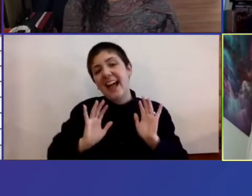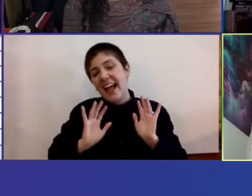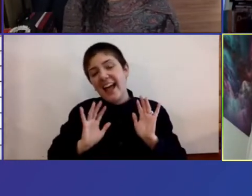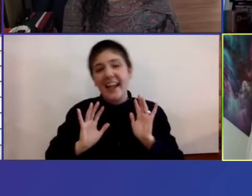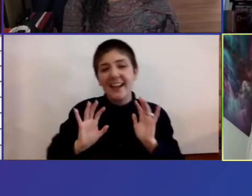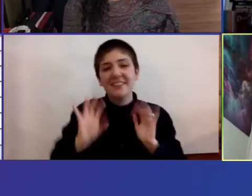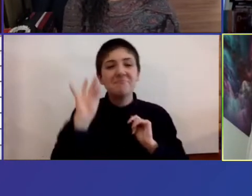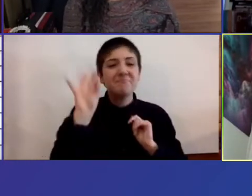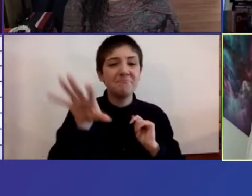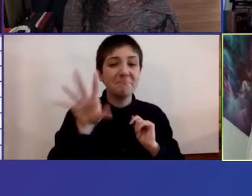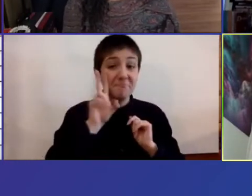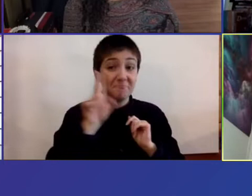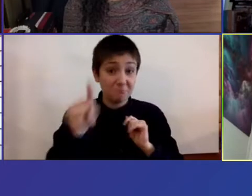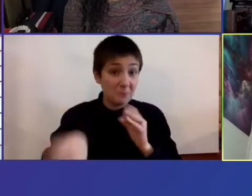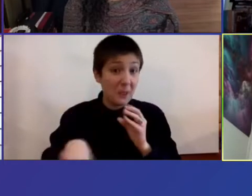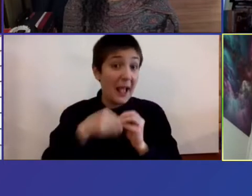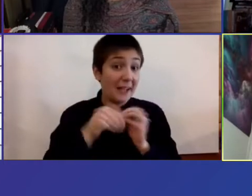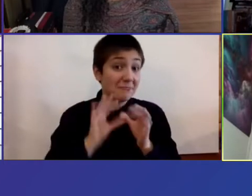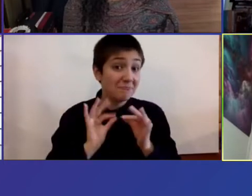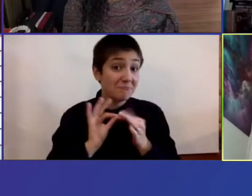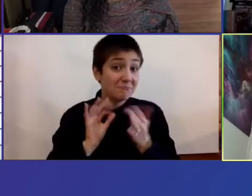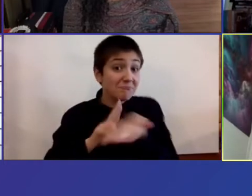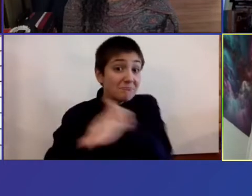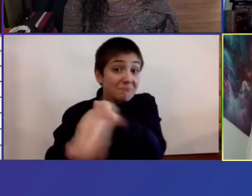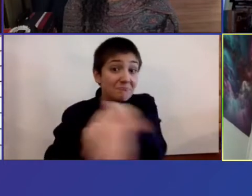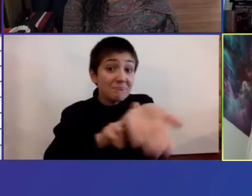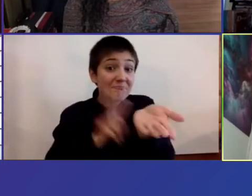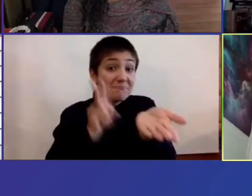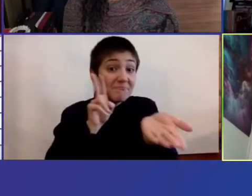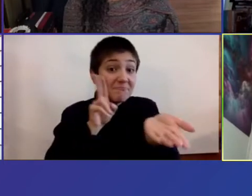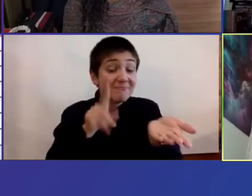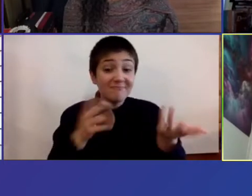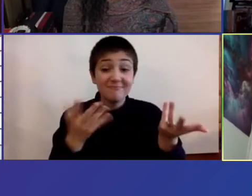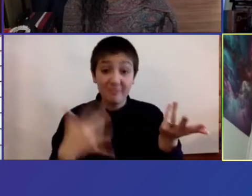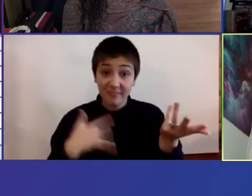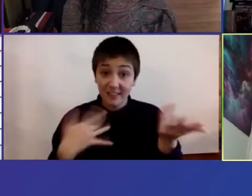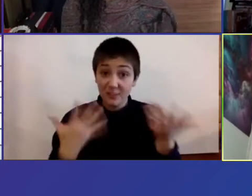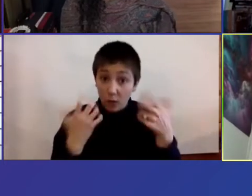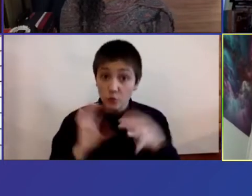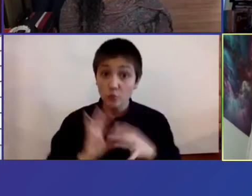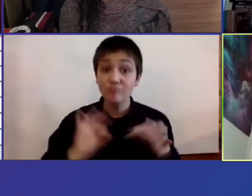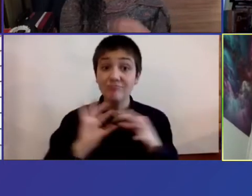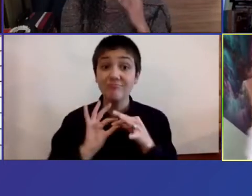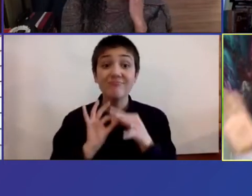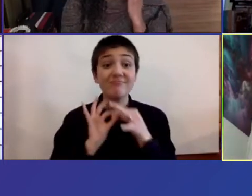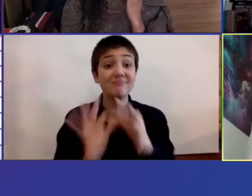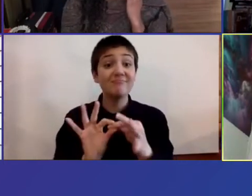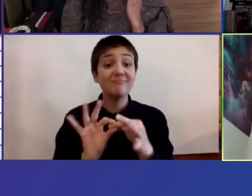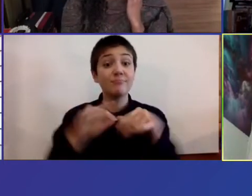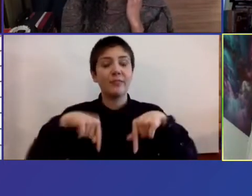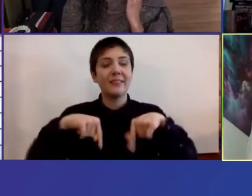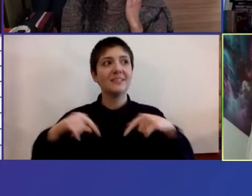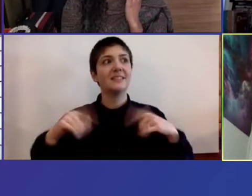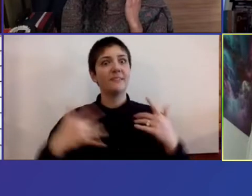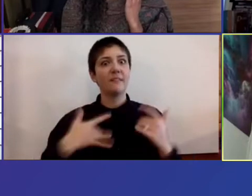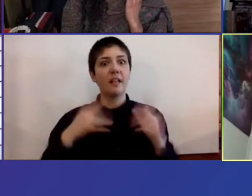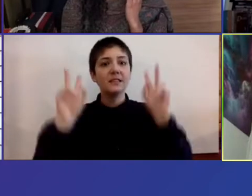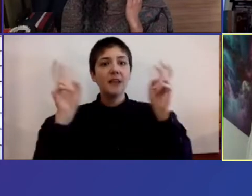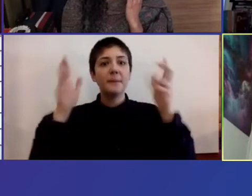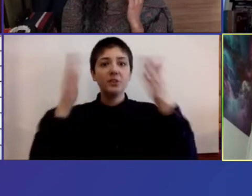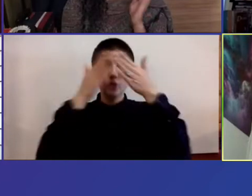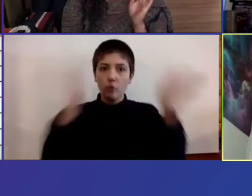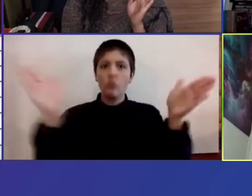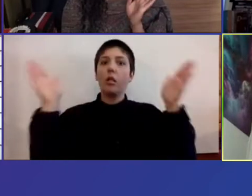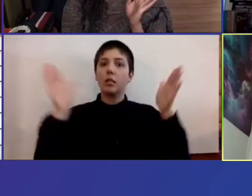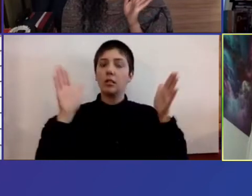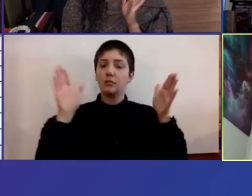it out there. Let's see. Would anyone else like to speak to this more general topic of